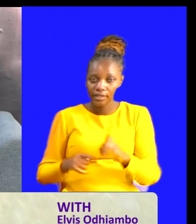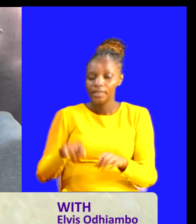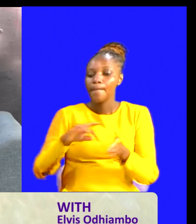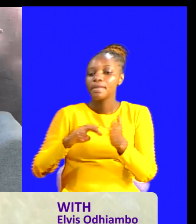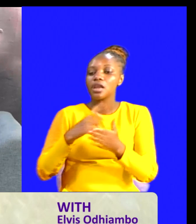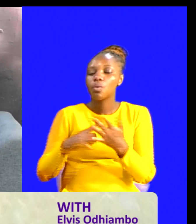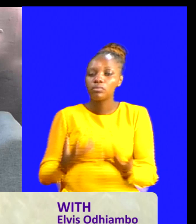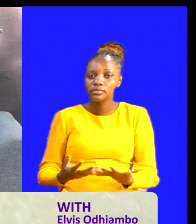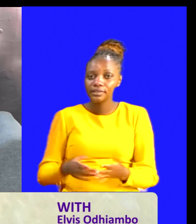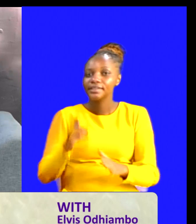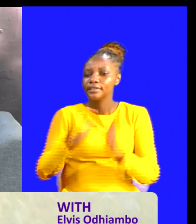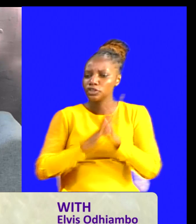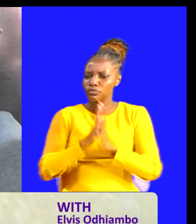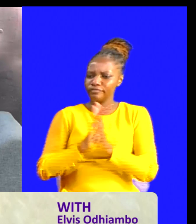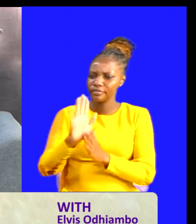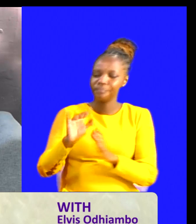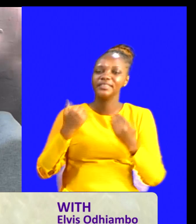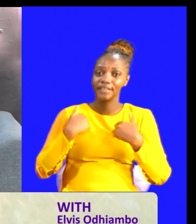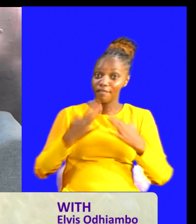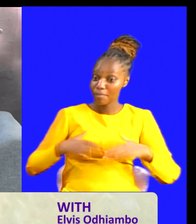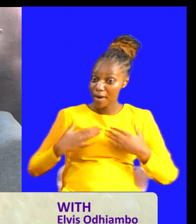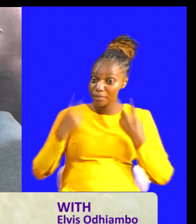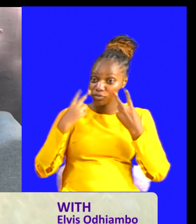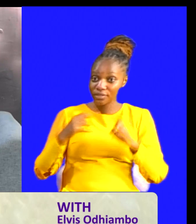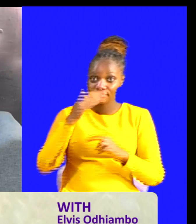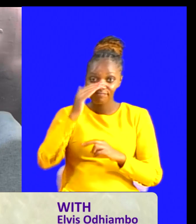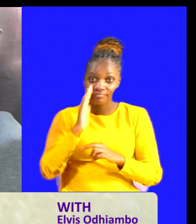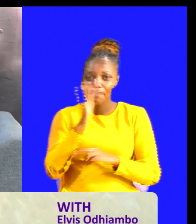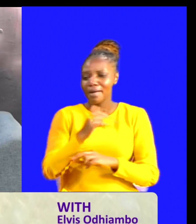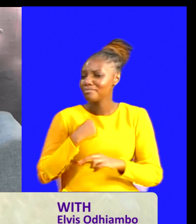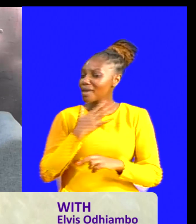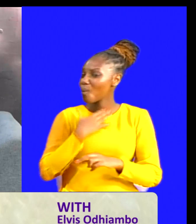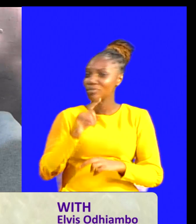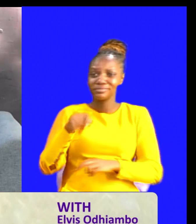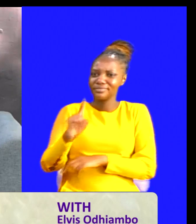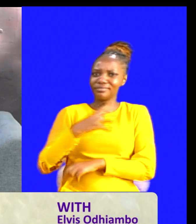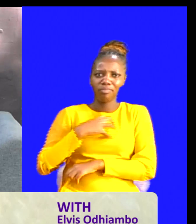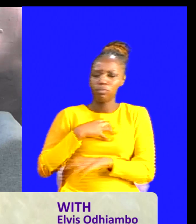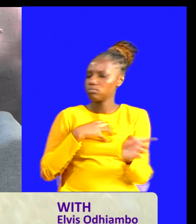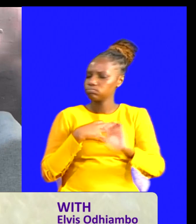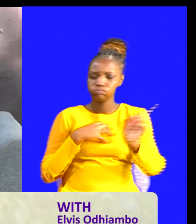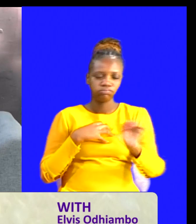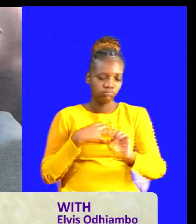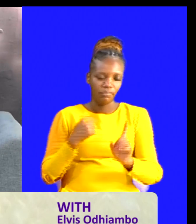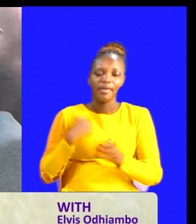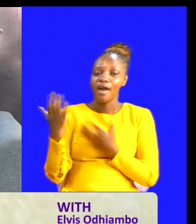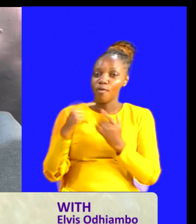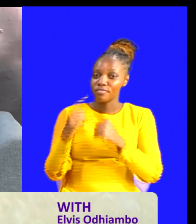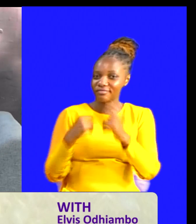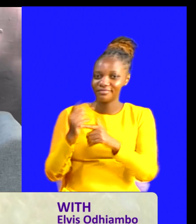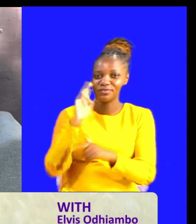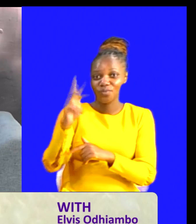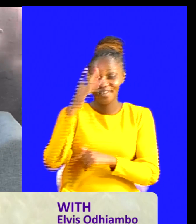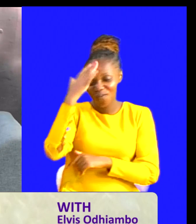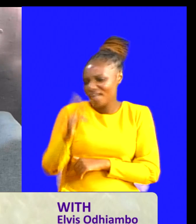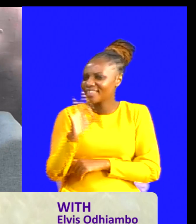This motivates him. So I'm really excited to see him back again. And start to retire. I'm not hoping he's going to retire right now, because